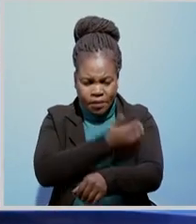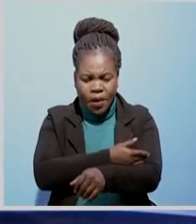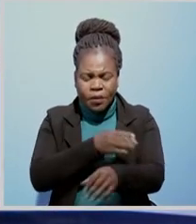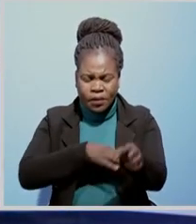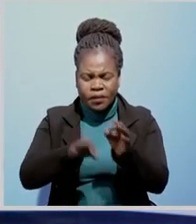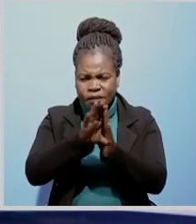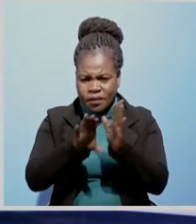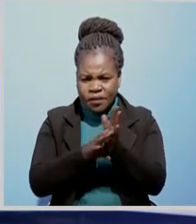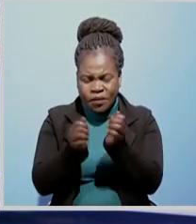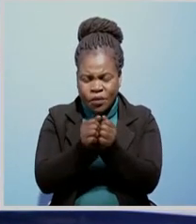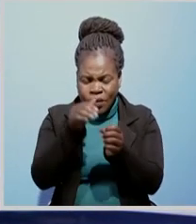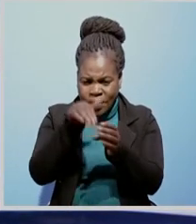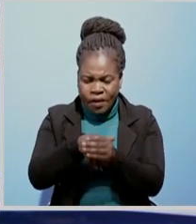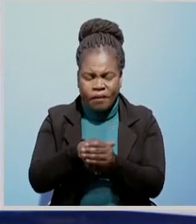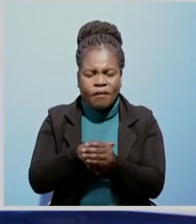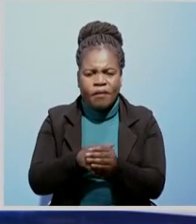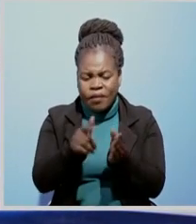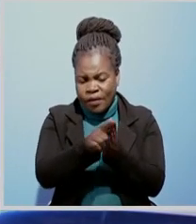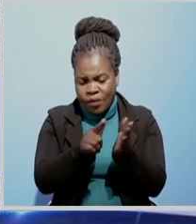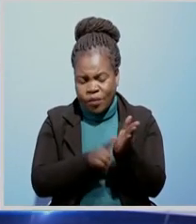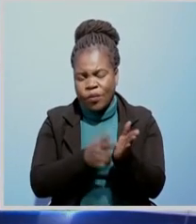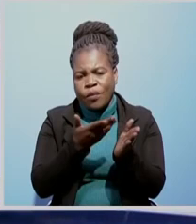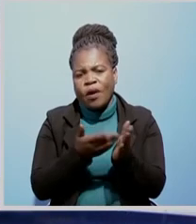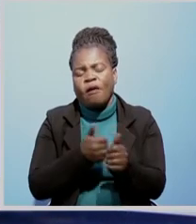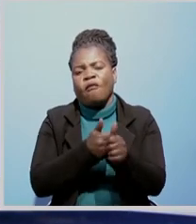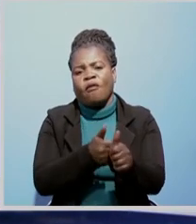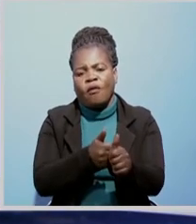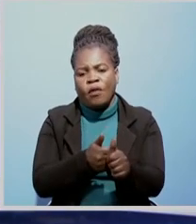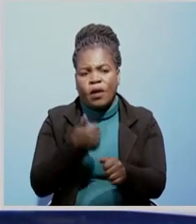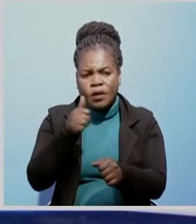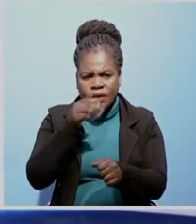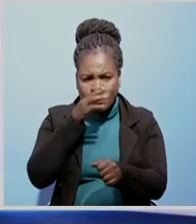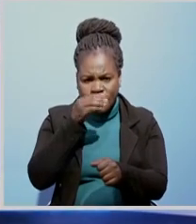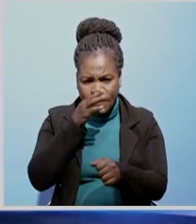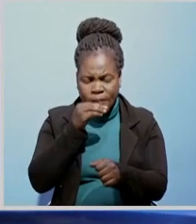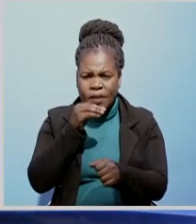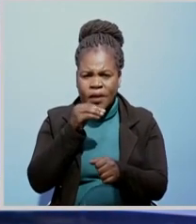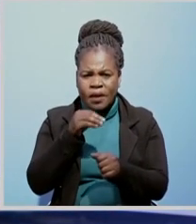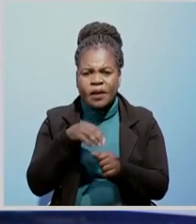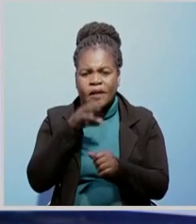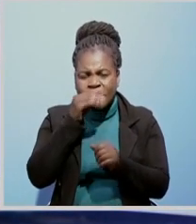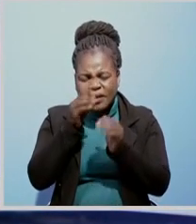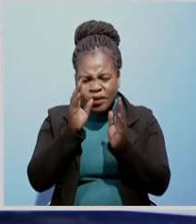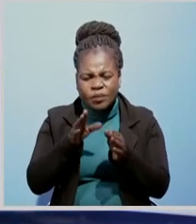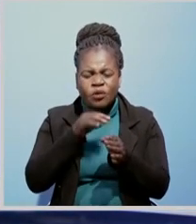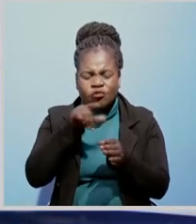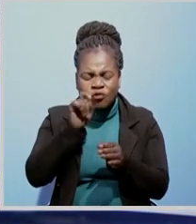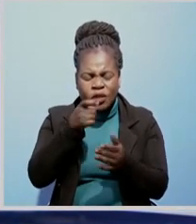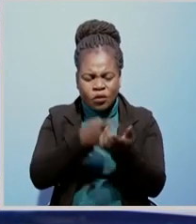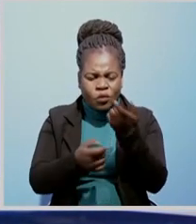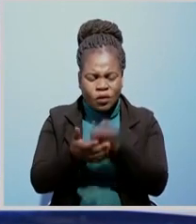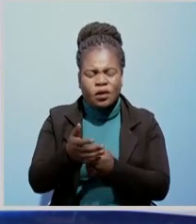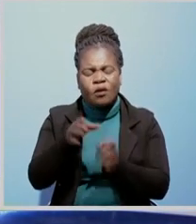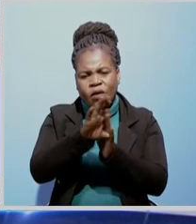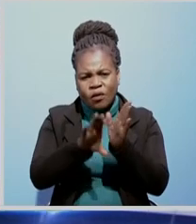within the confines of the operation of the Legislature. Mr. KABWE says the late Speaker does not need to always consult the Constitutional Court